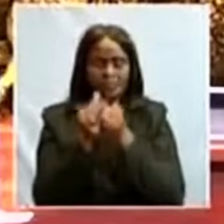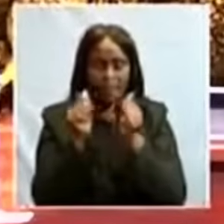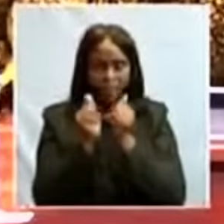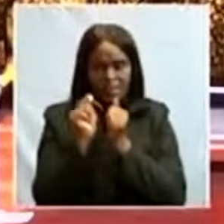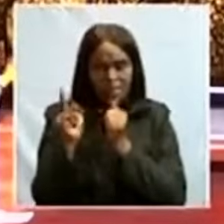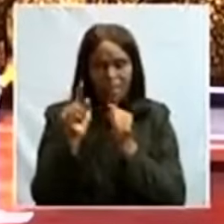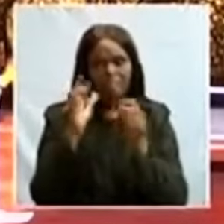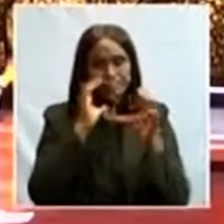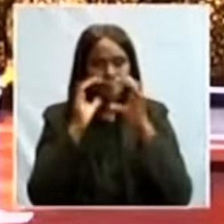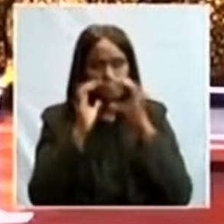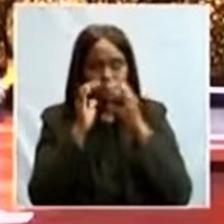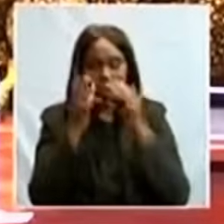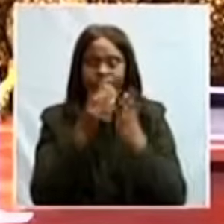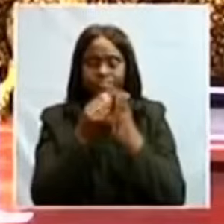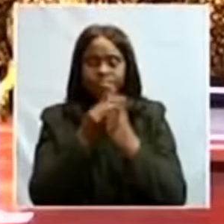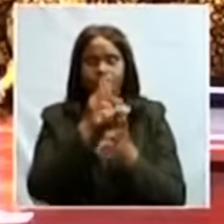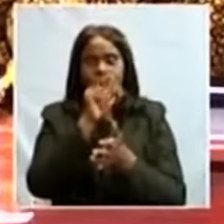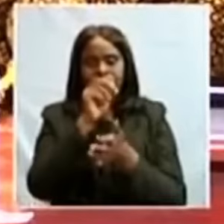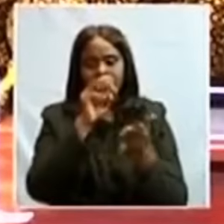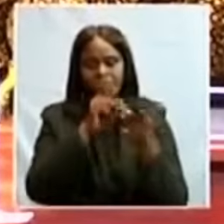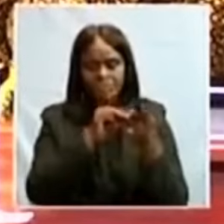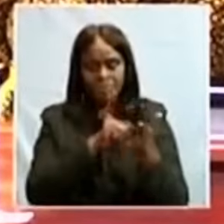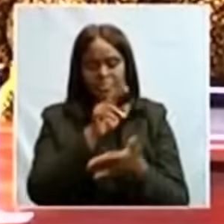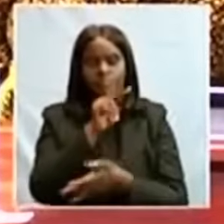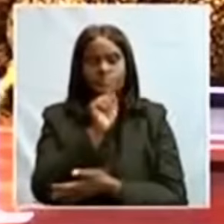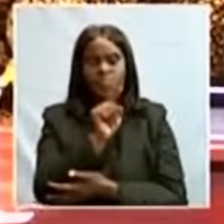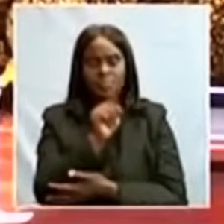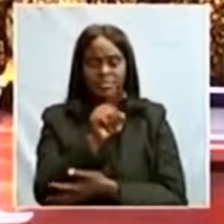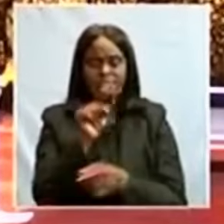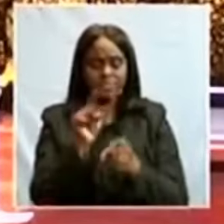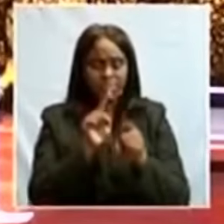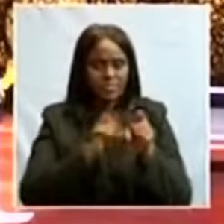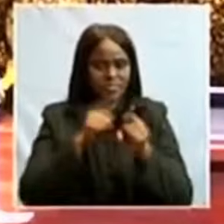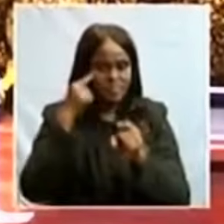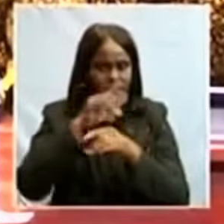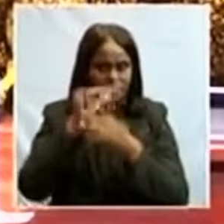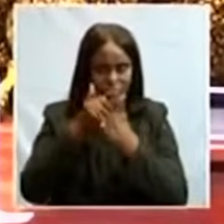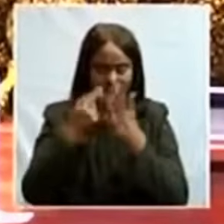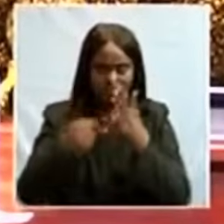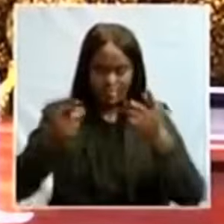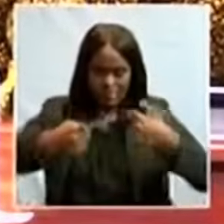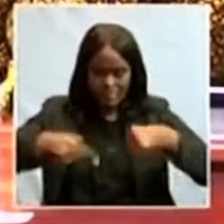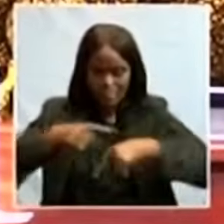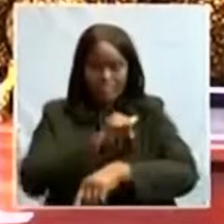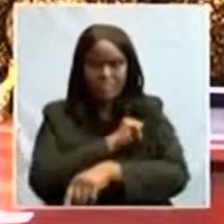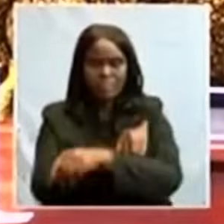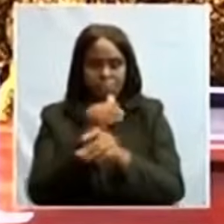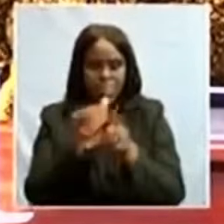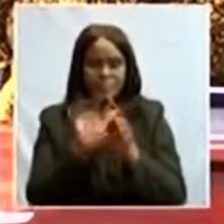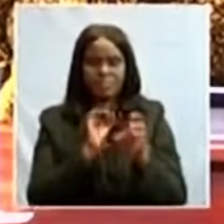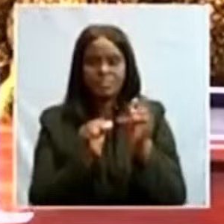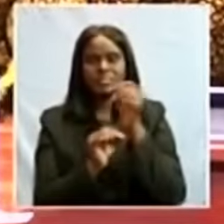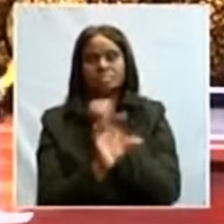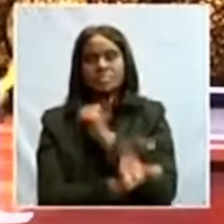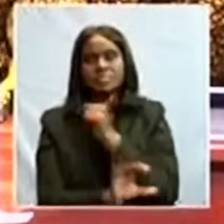a corresponding amount of 30 million kwacha for all the local authorities in our